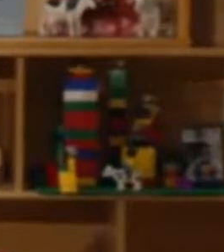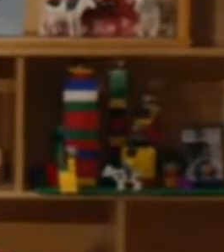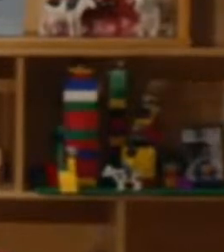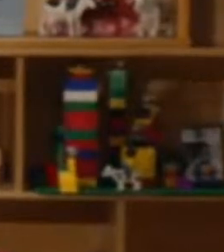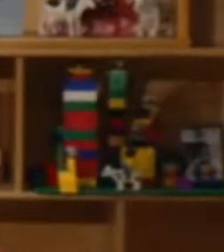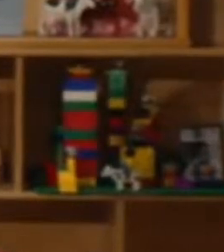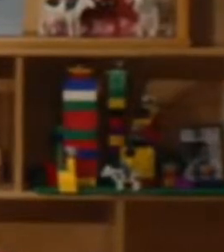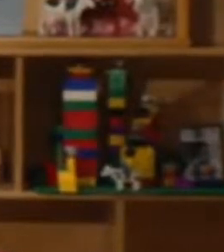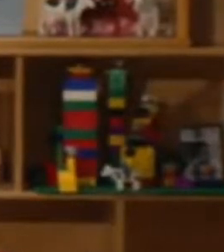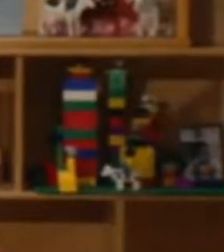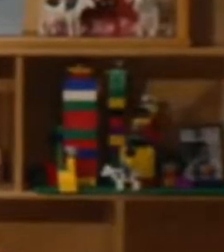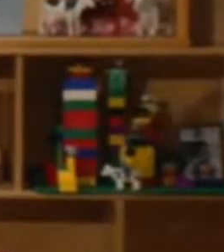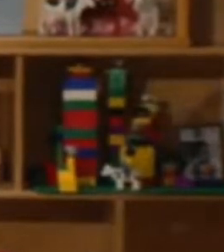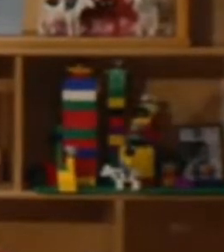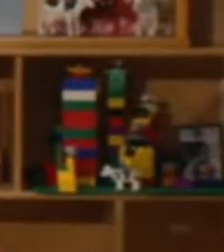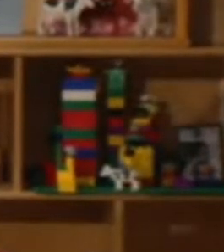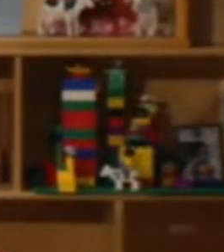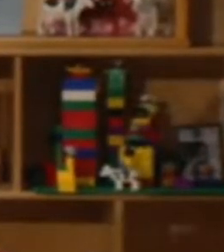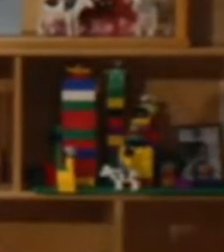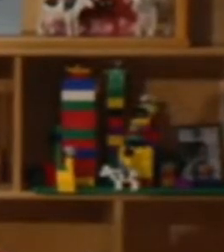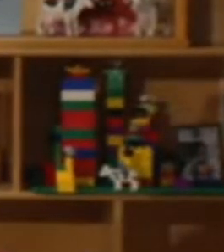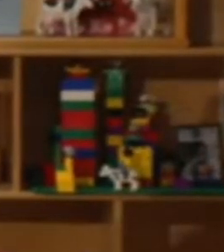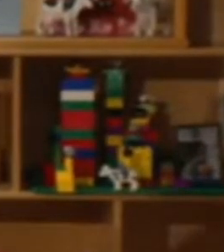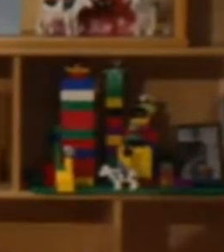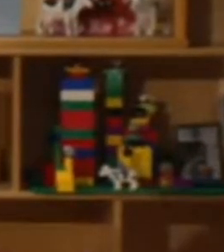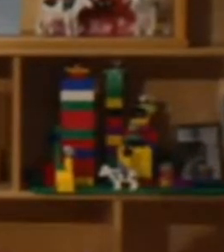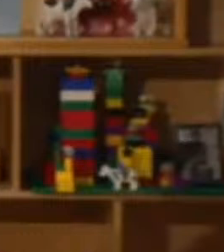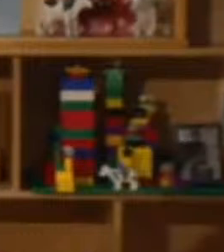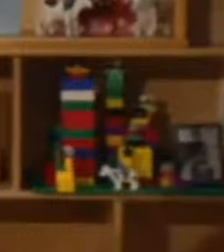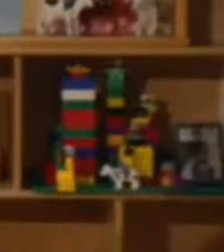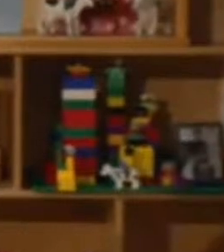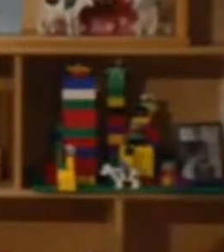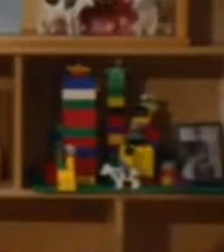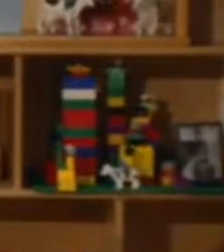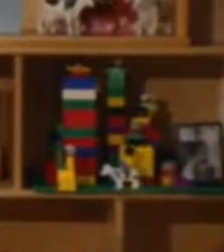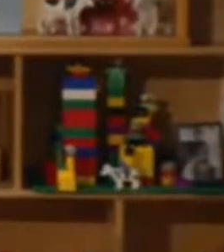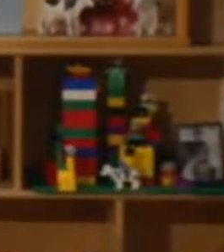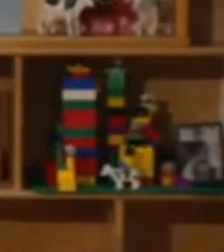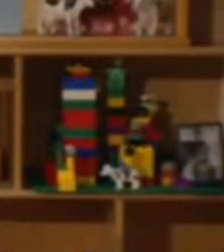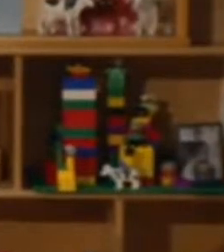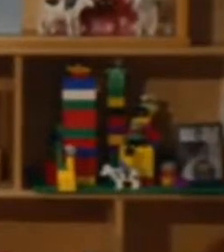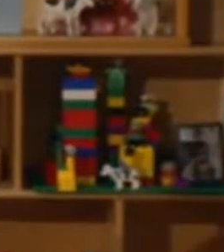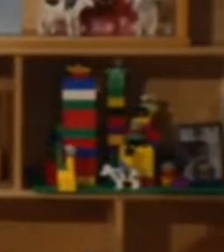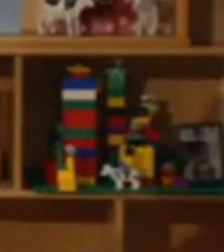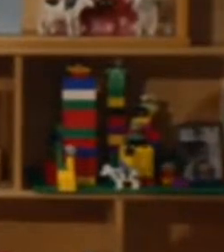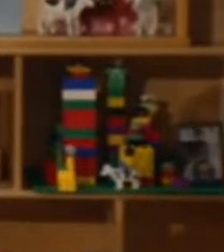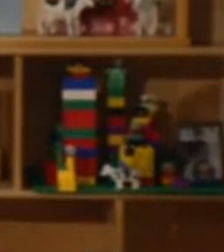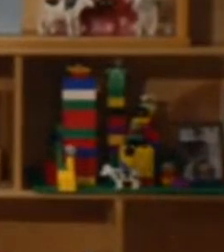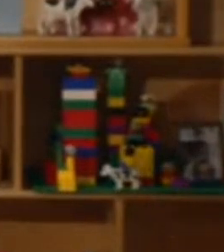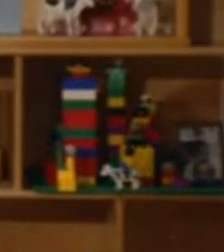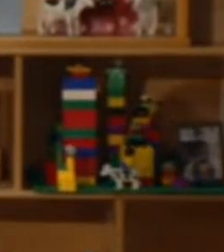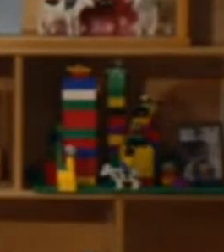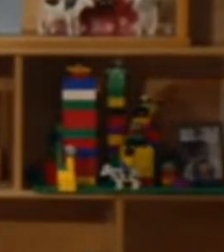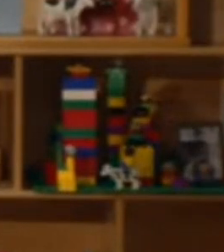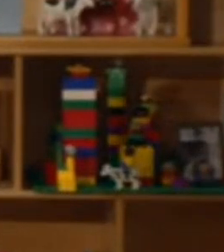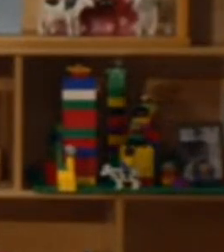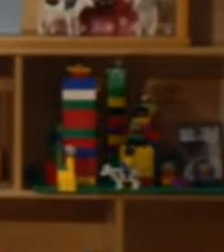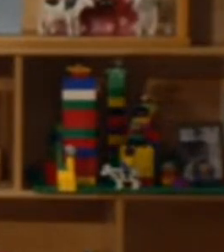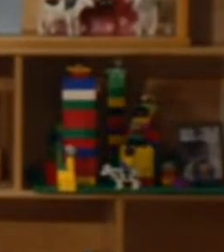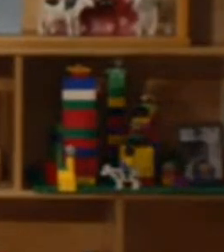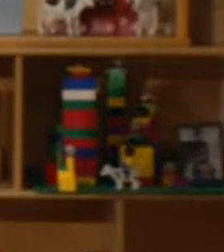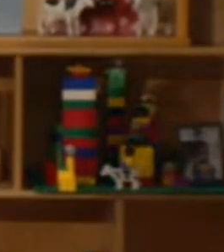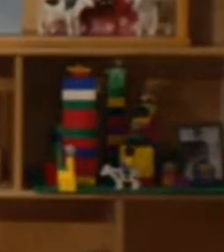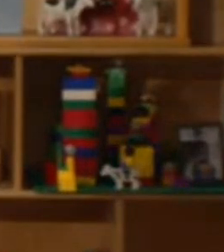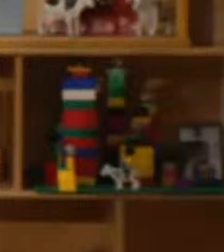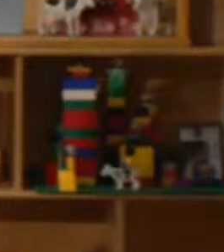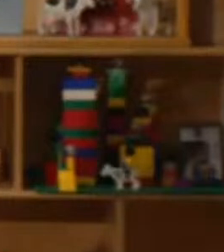you, we're probably not going to get $3.5 trillion this year. We're going to get something less than that. But I'm going to negotiate it. I'm going to get it done with the grace of God and the